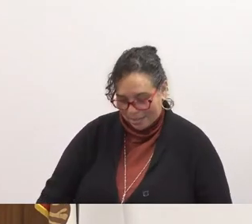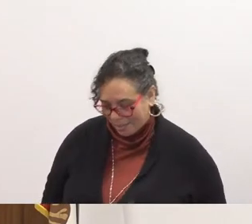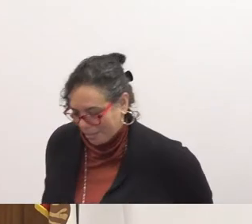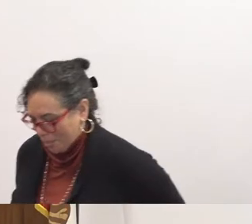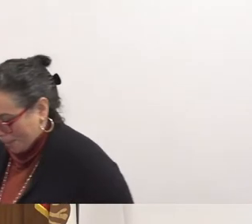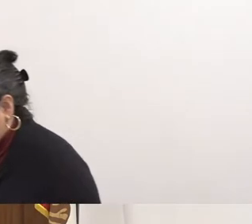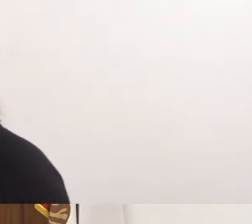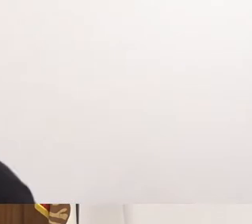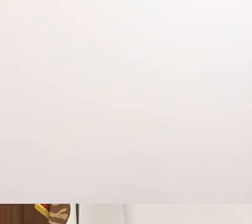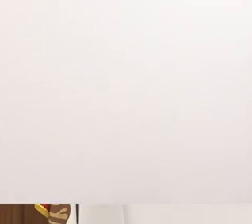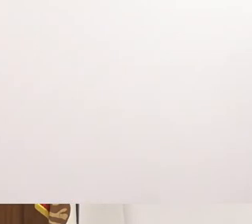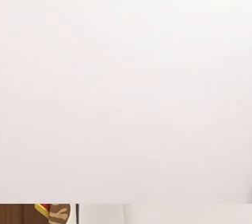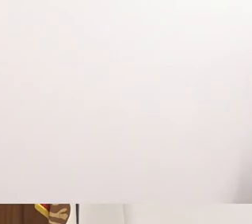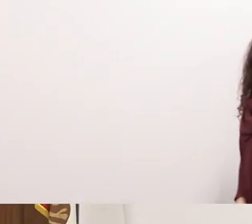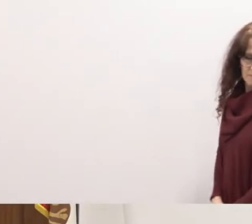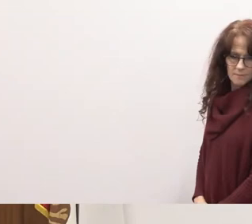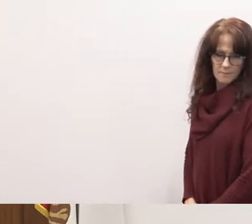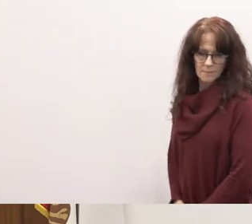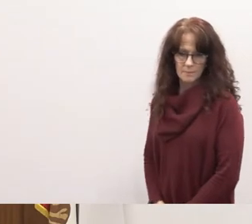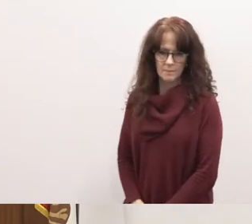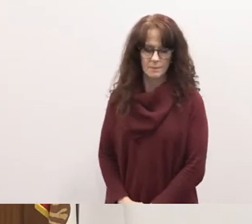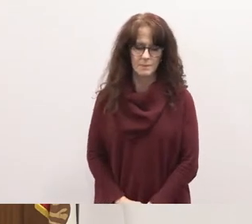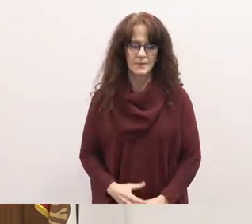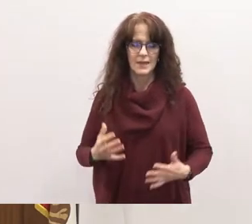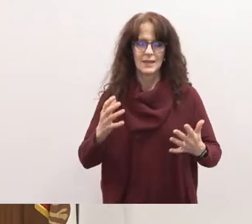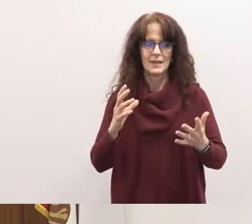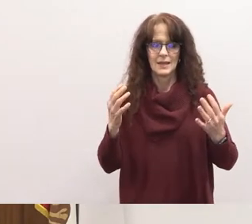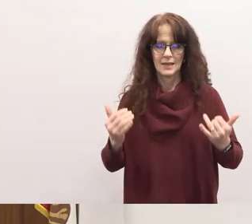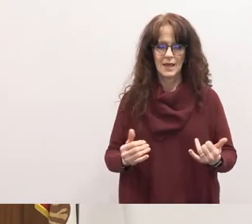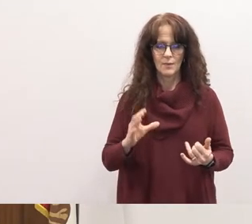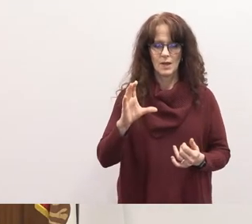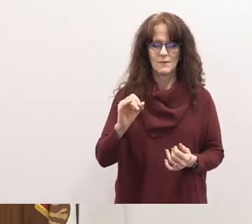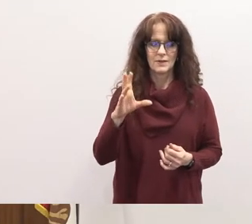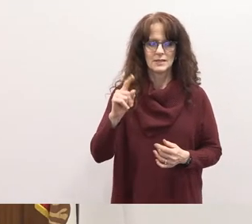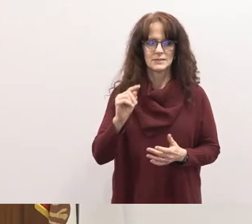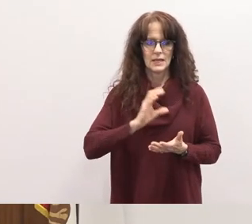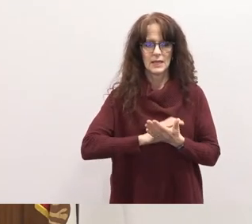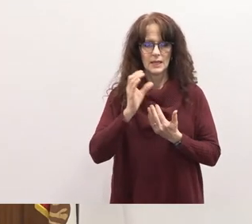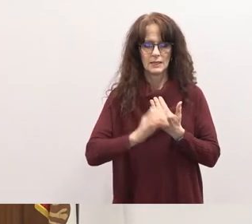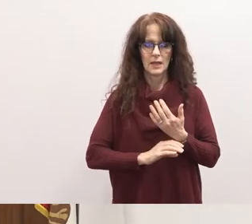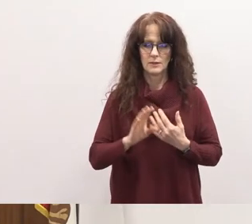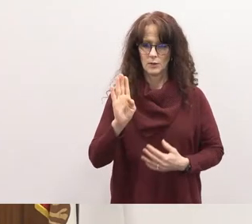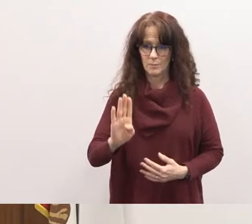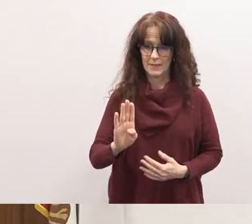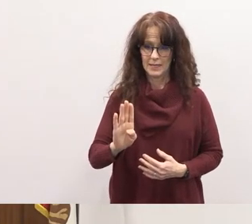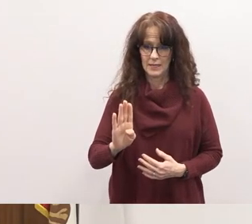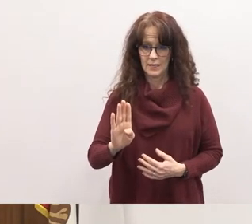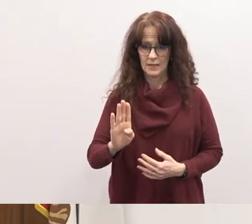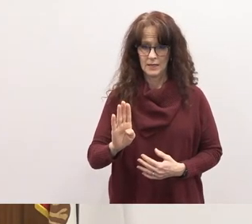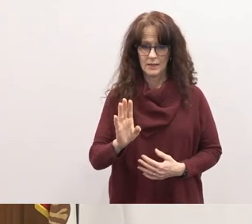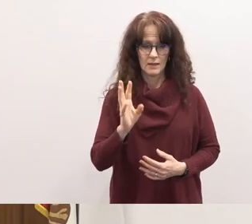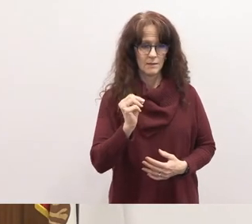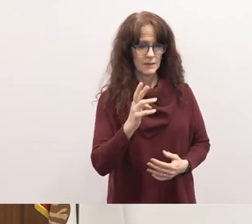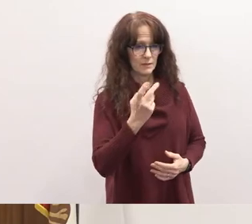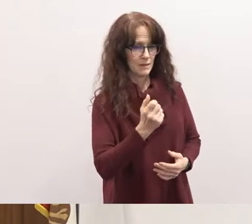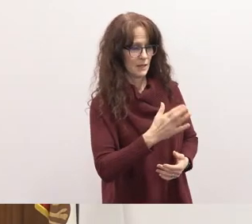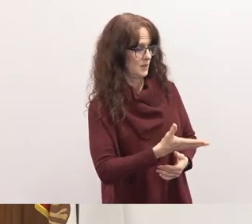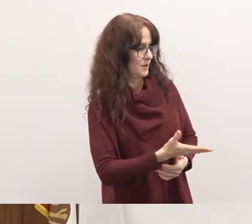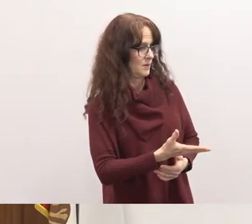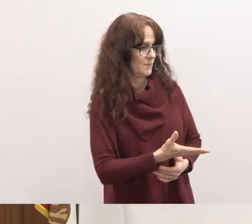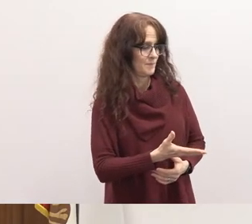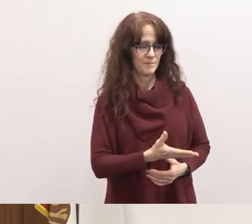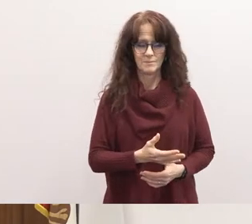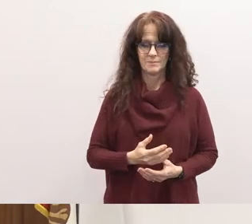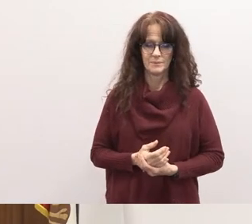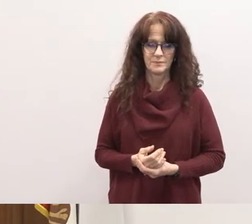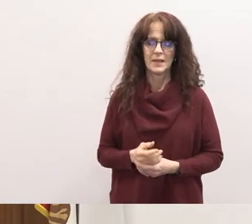Thank you. Next we have consent calendar B, and Mr. Miller, I believe you have a